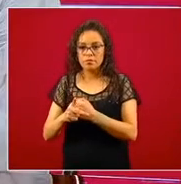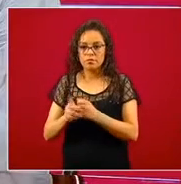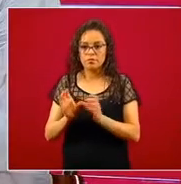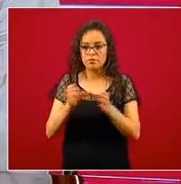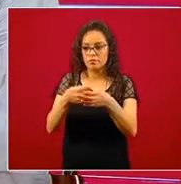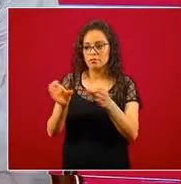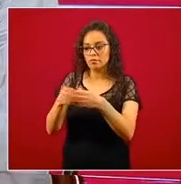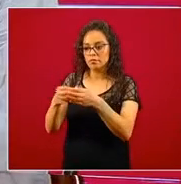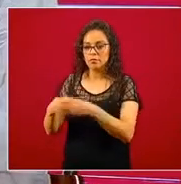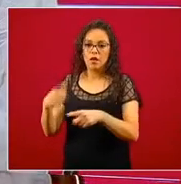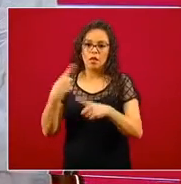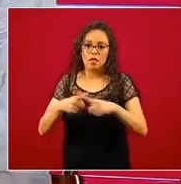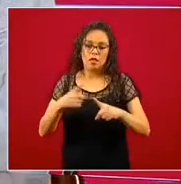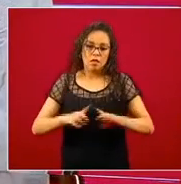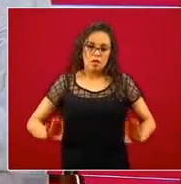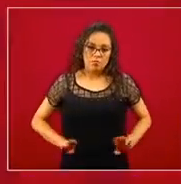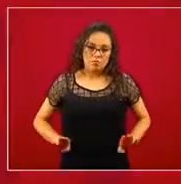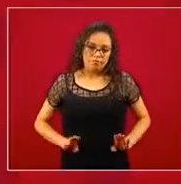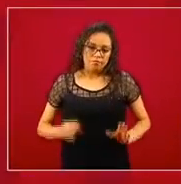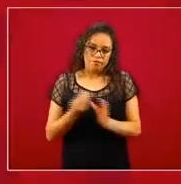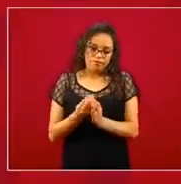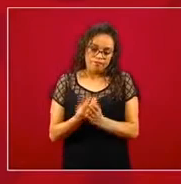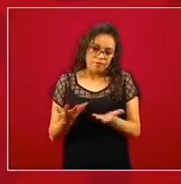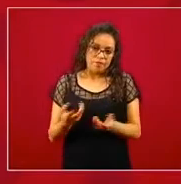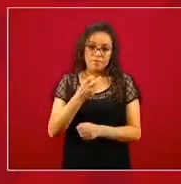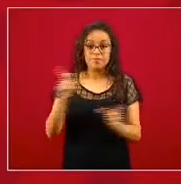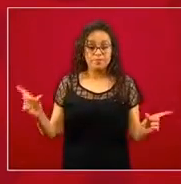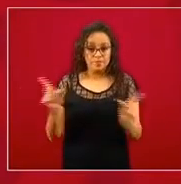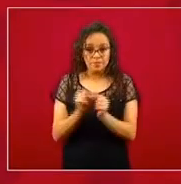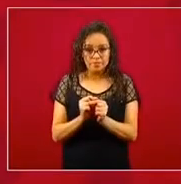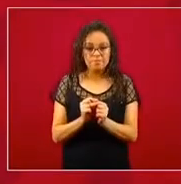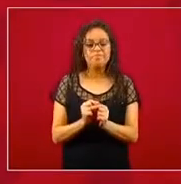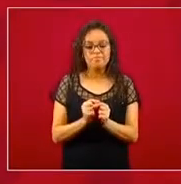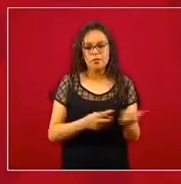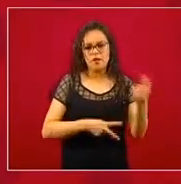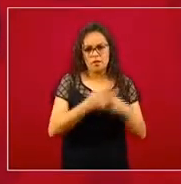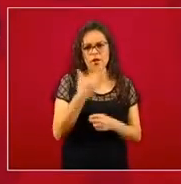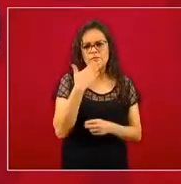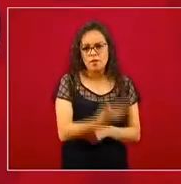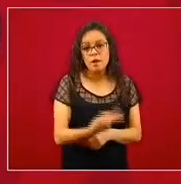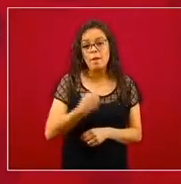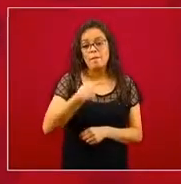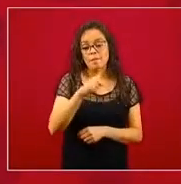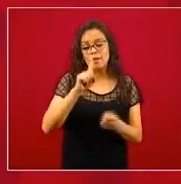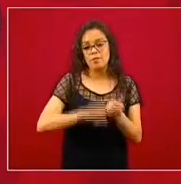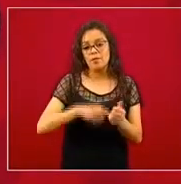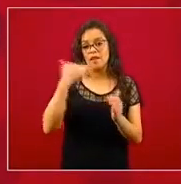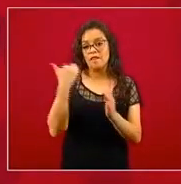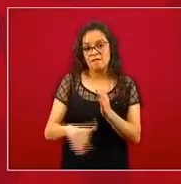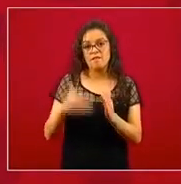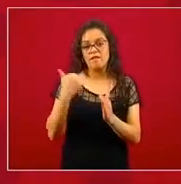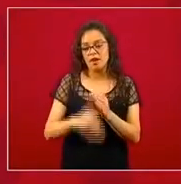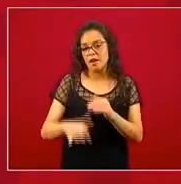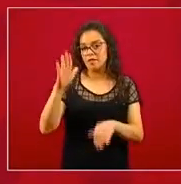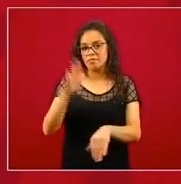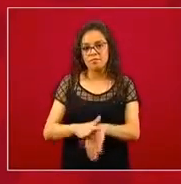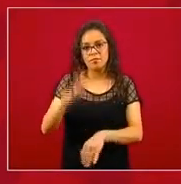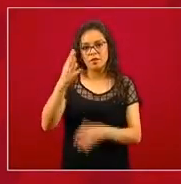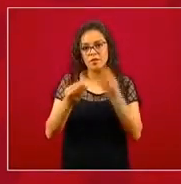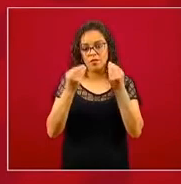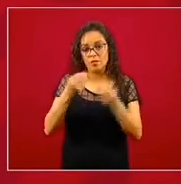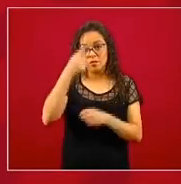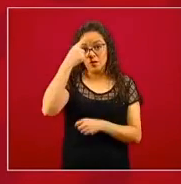next research phases, replicating results from other groups that are within